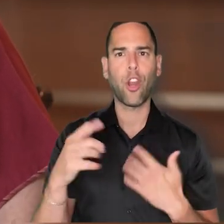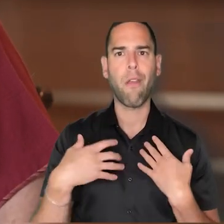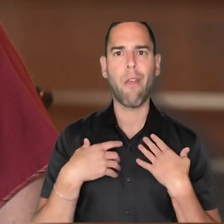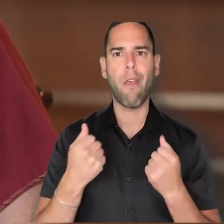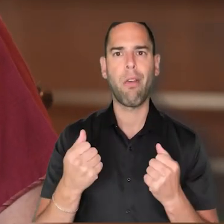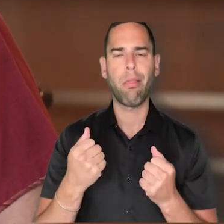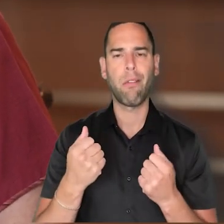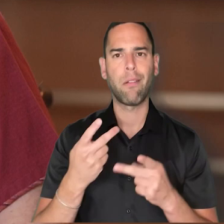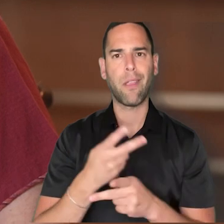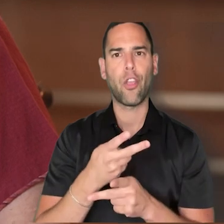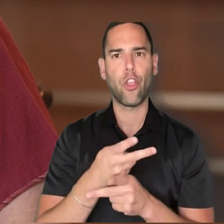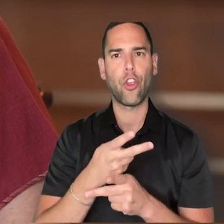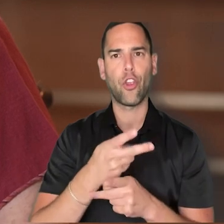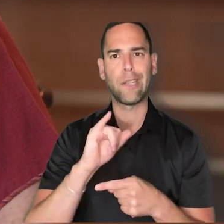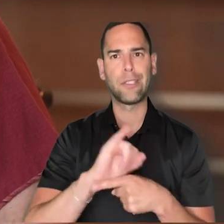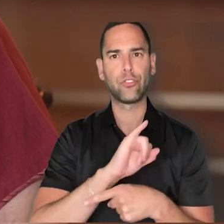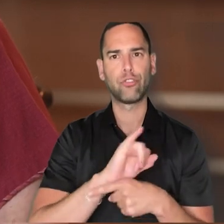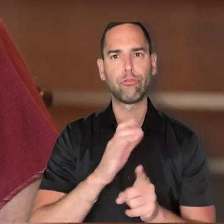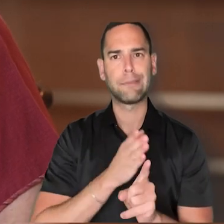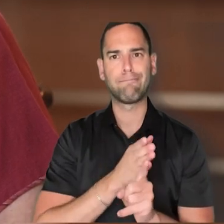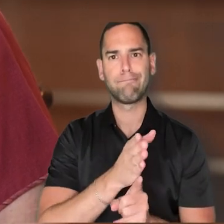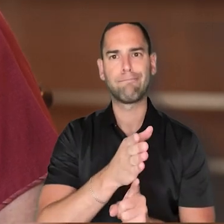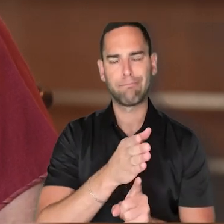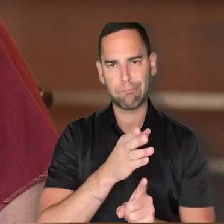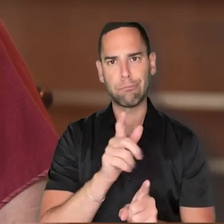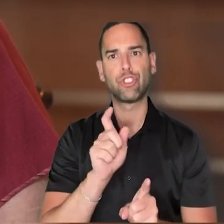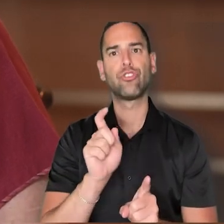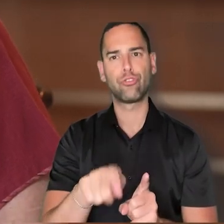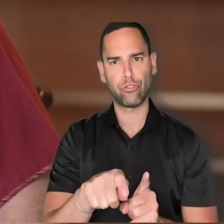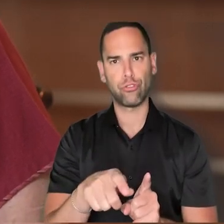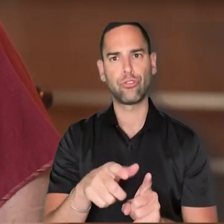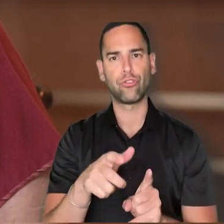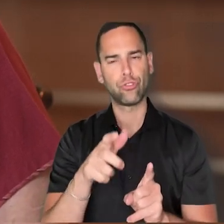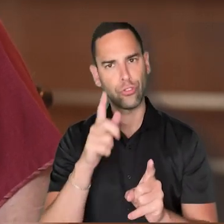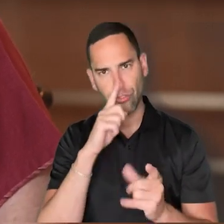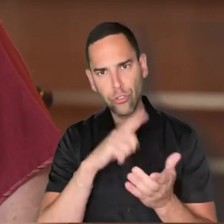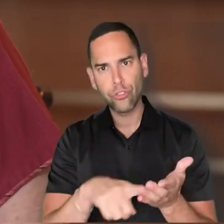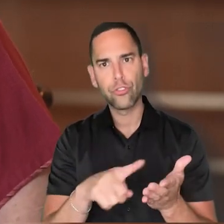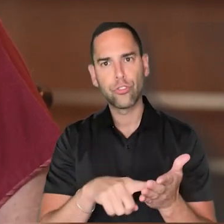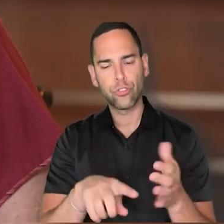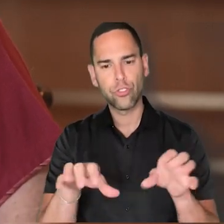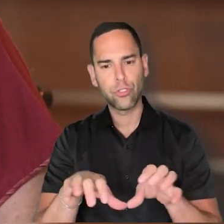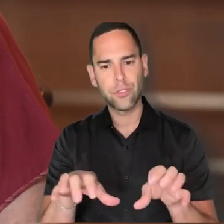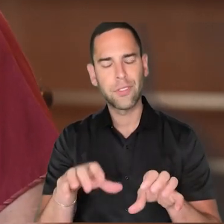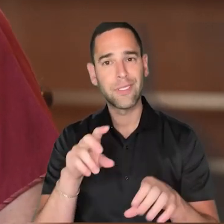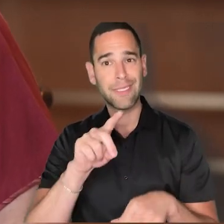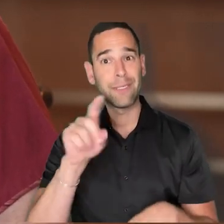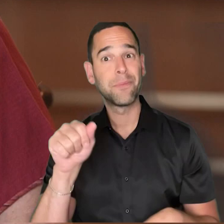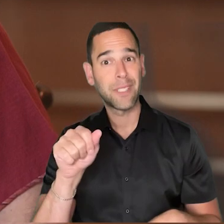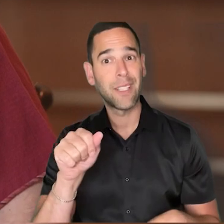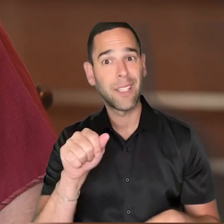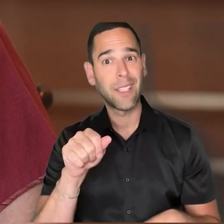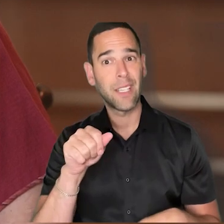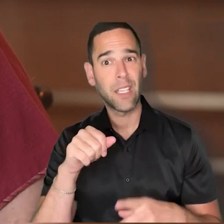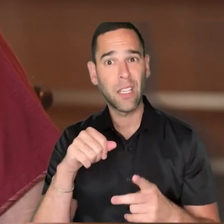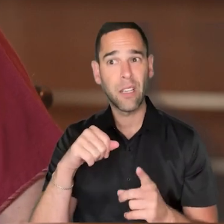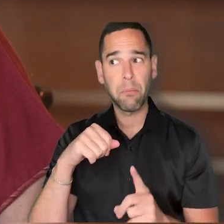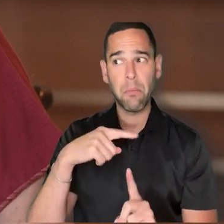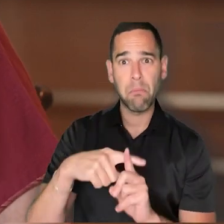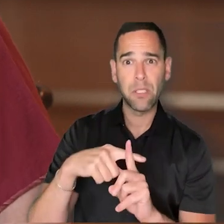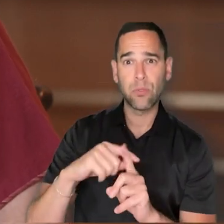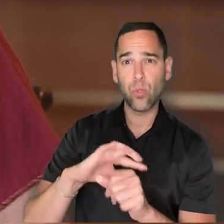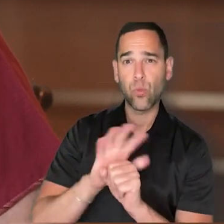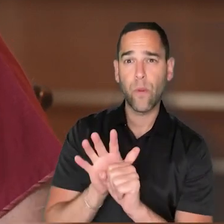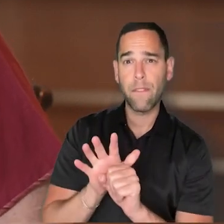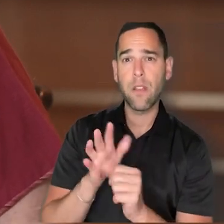example of what the health industry was looking at doing if you had a disability and then had